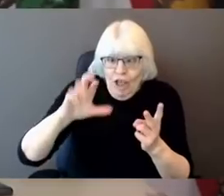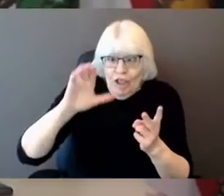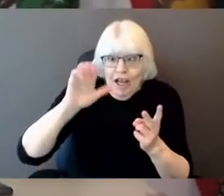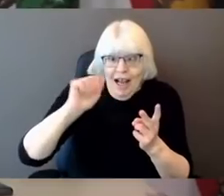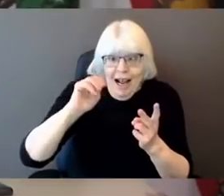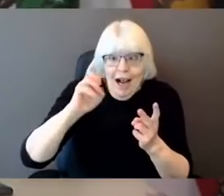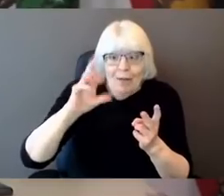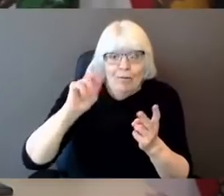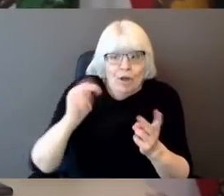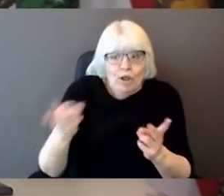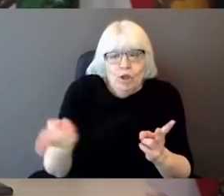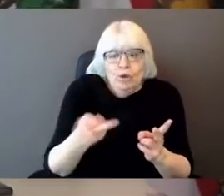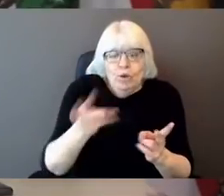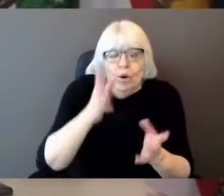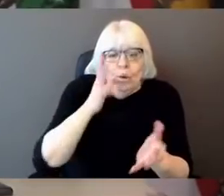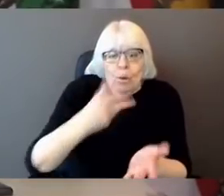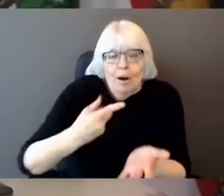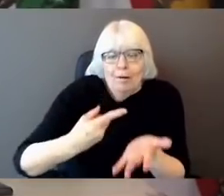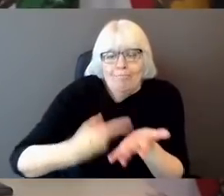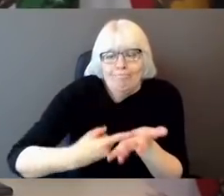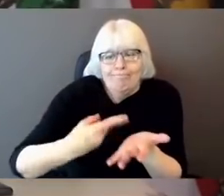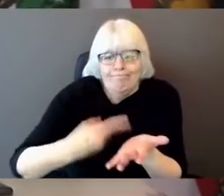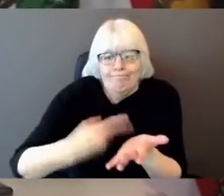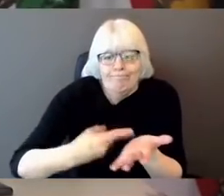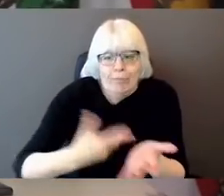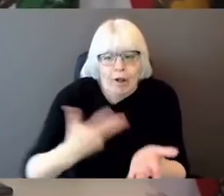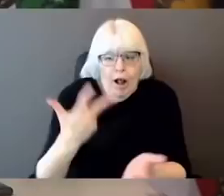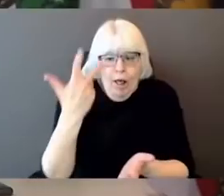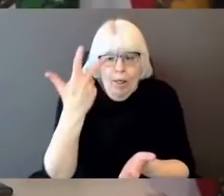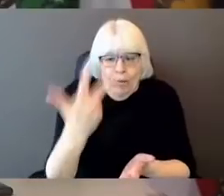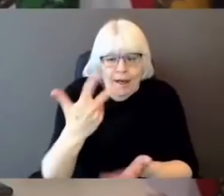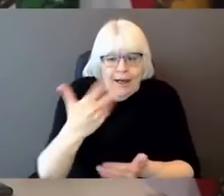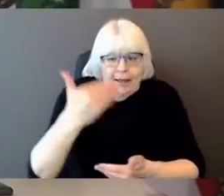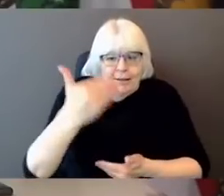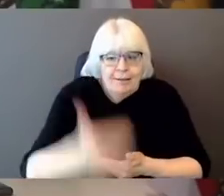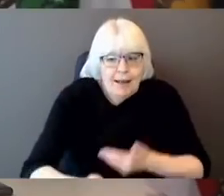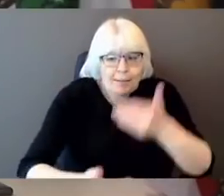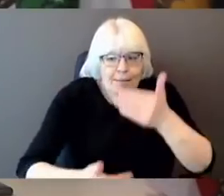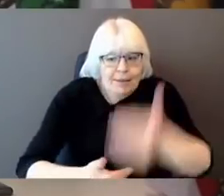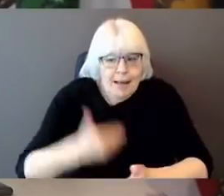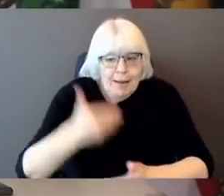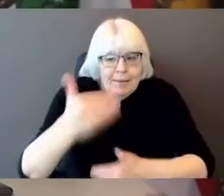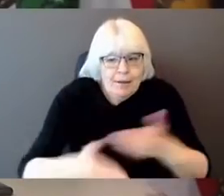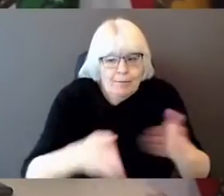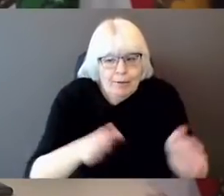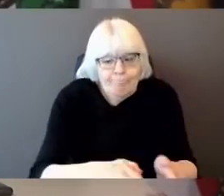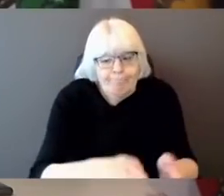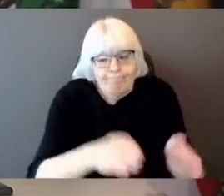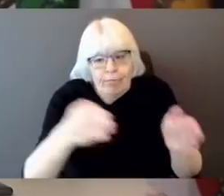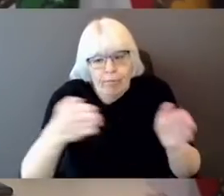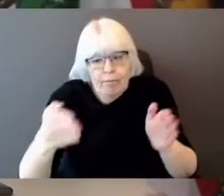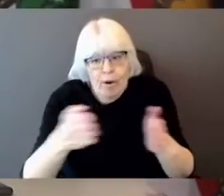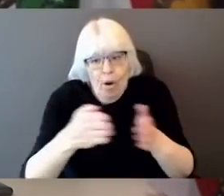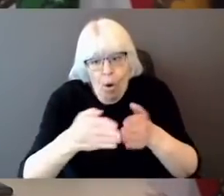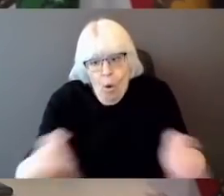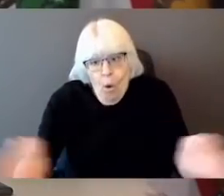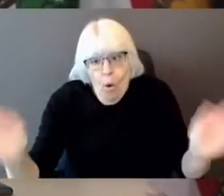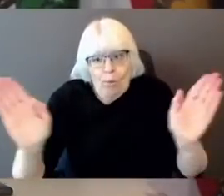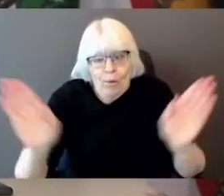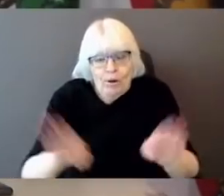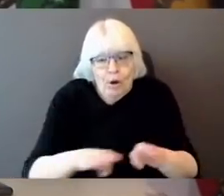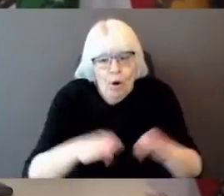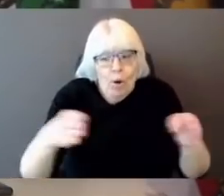to help every islander walk through and eventually out of COVID restrictions in our province. The components